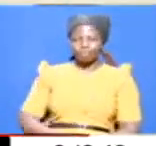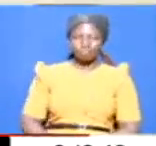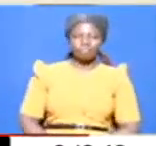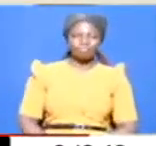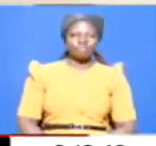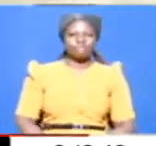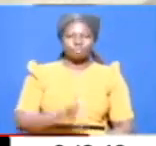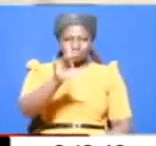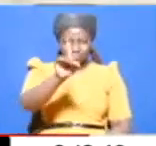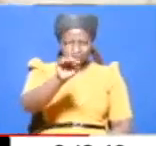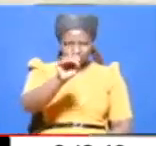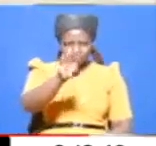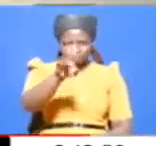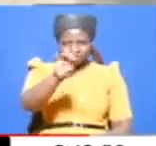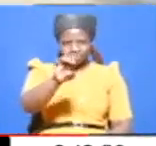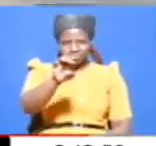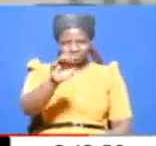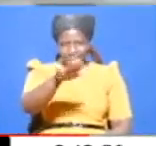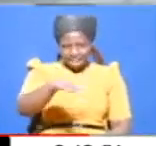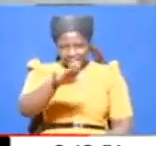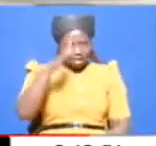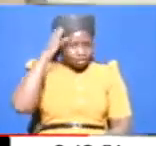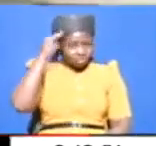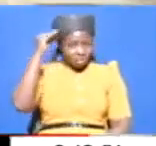Doble, Somalia.